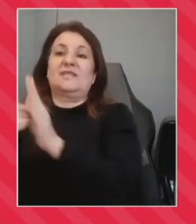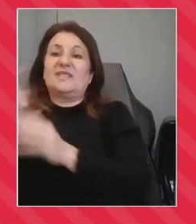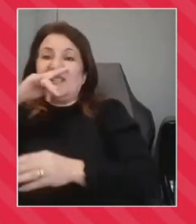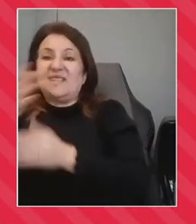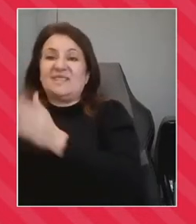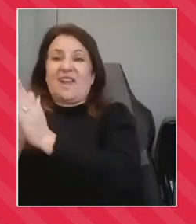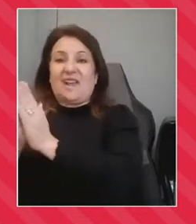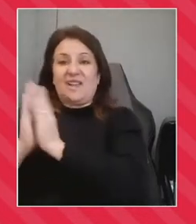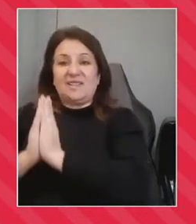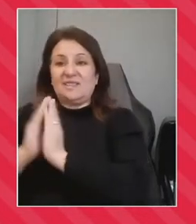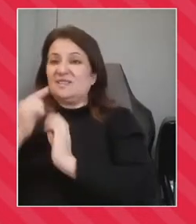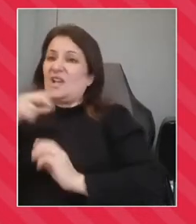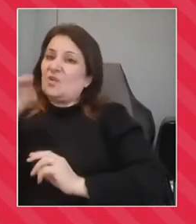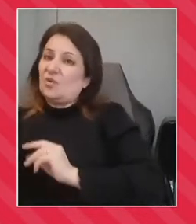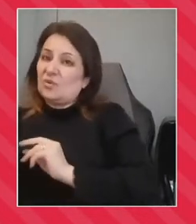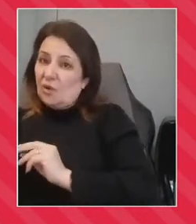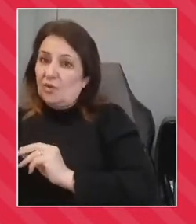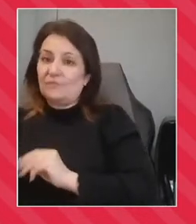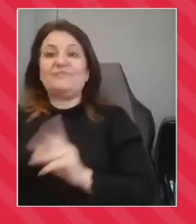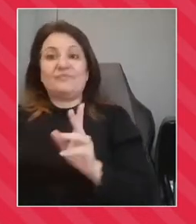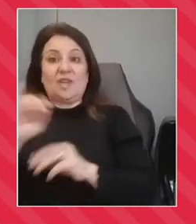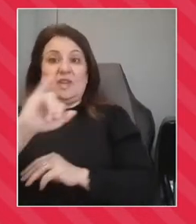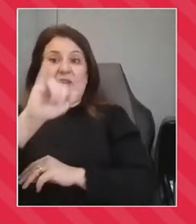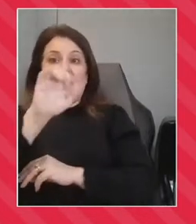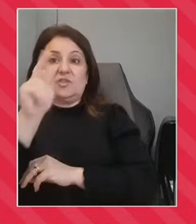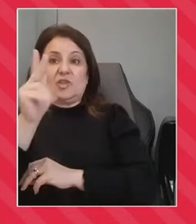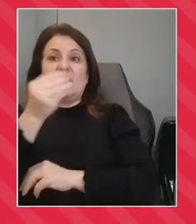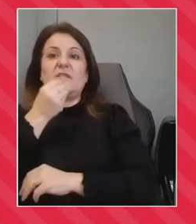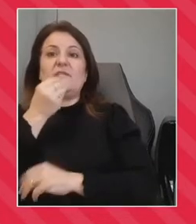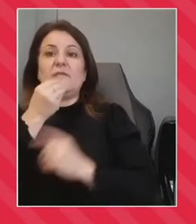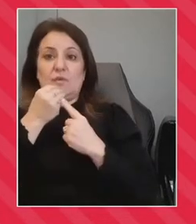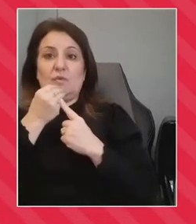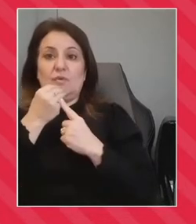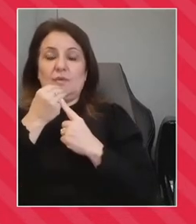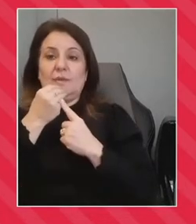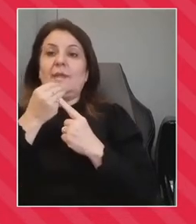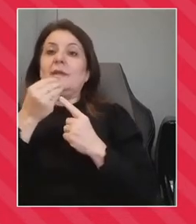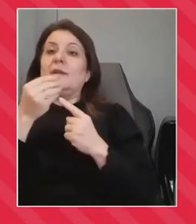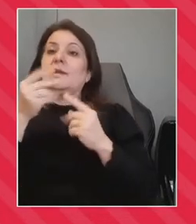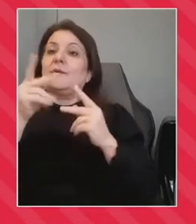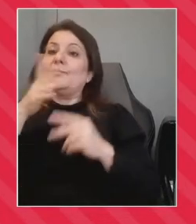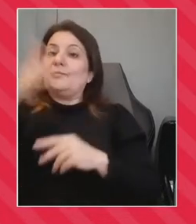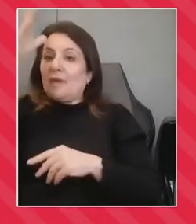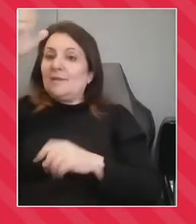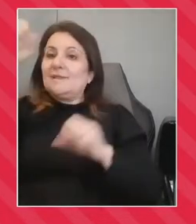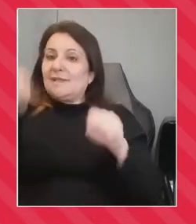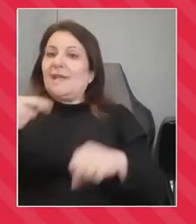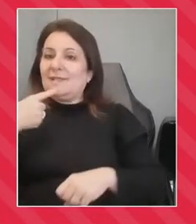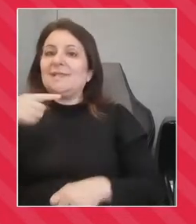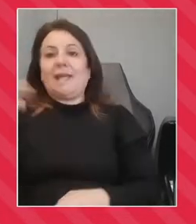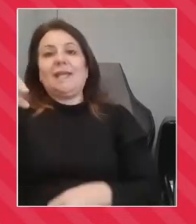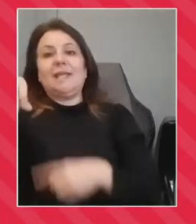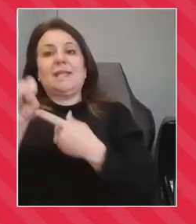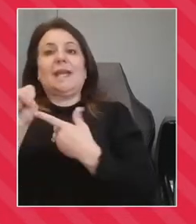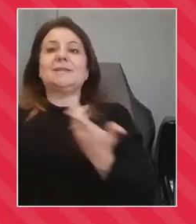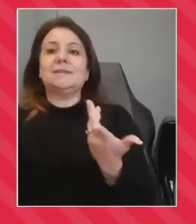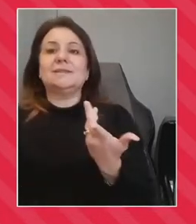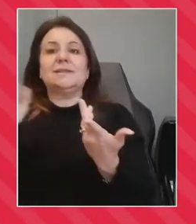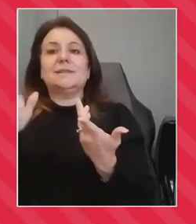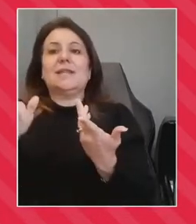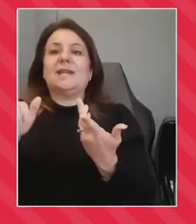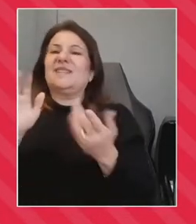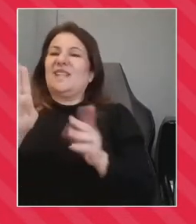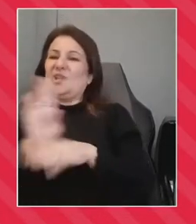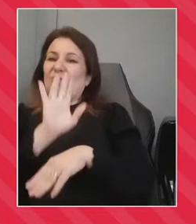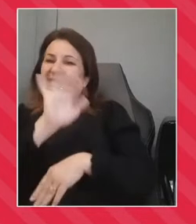junk food is actually one of the few things that parents have the ability to say yes to. And so they can use that food to sometimes